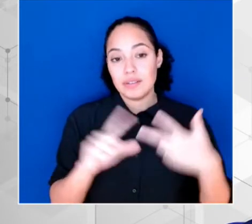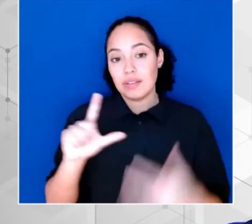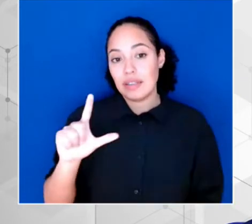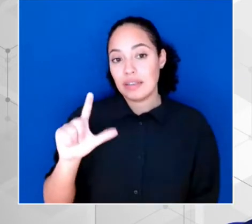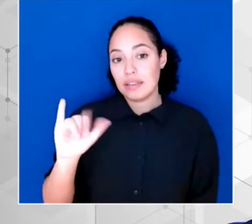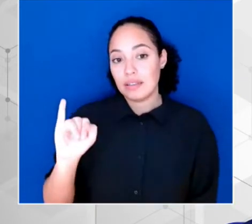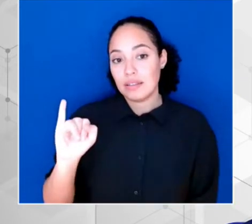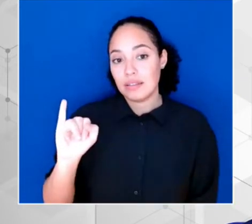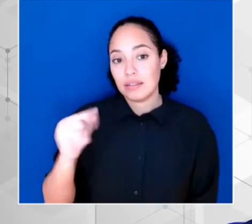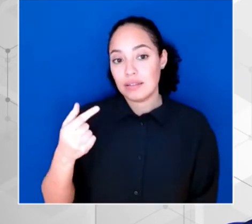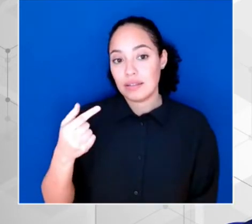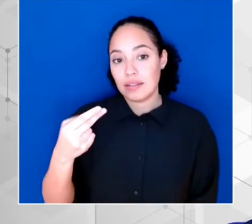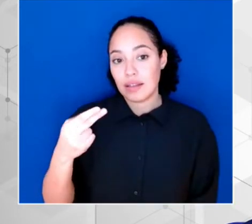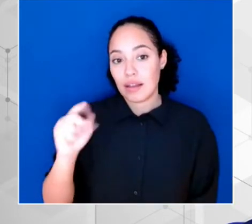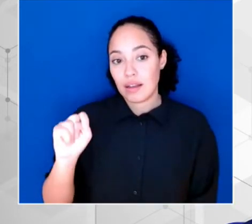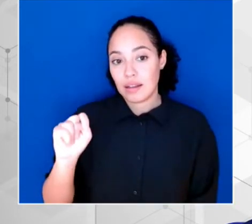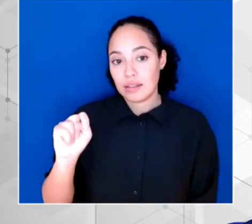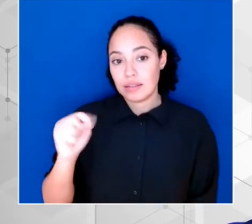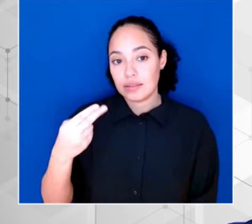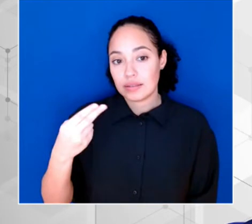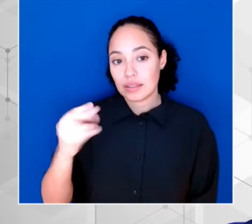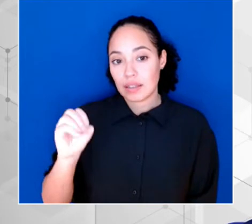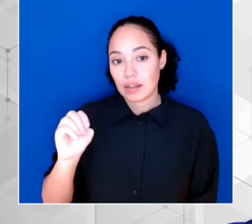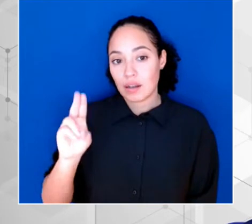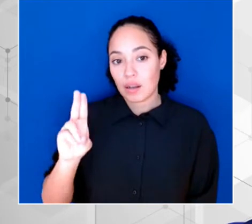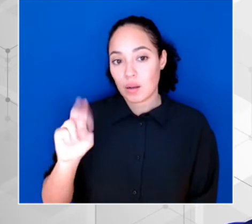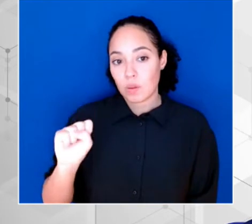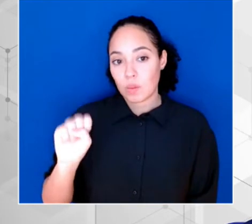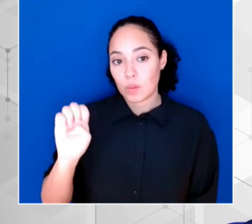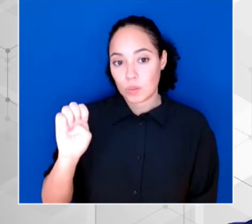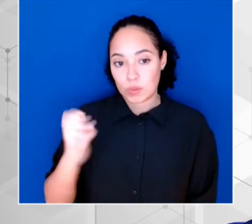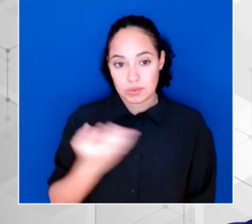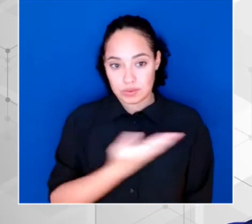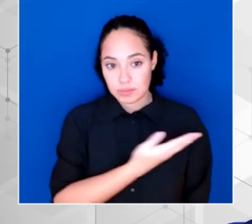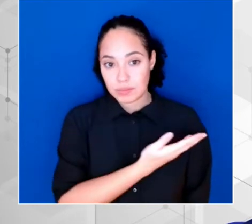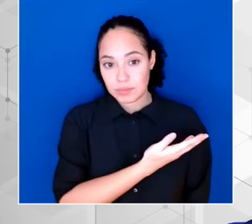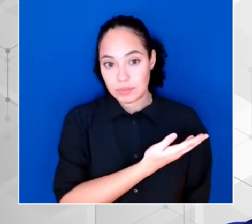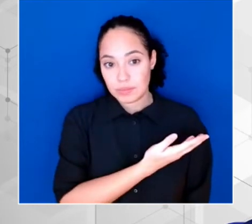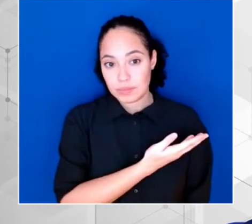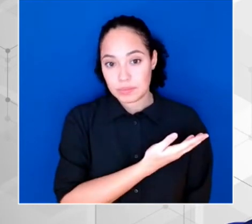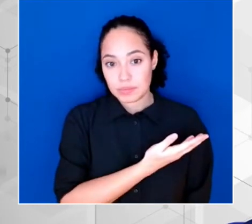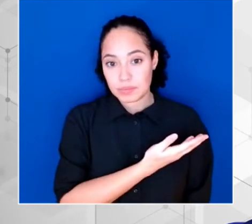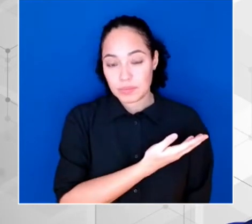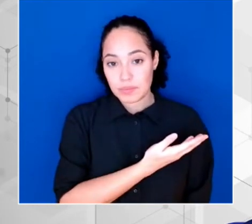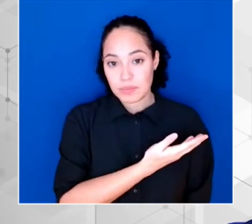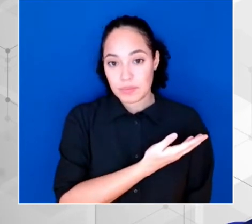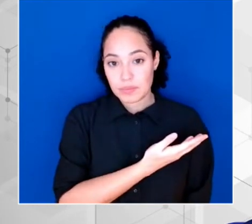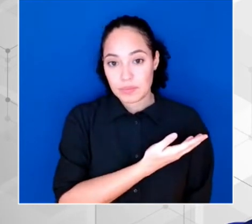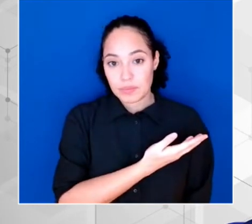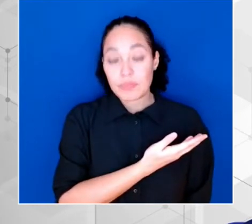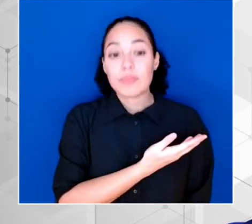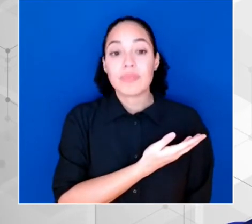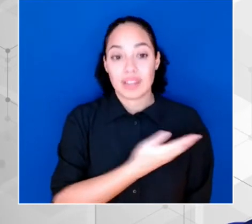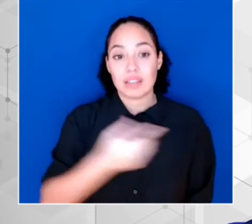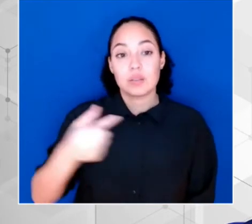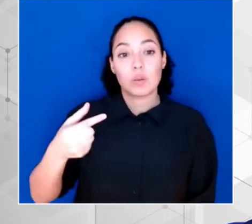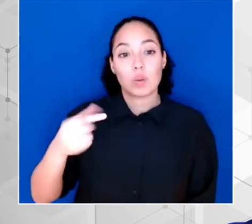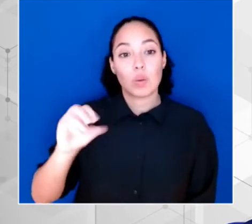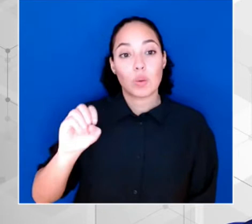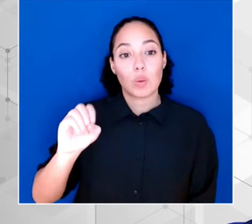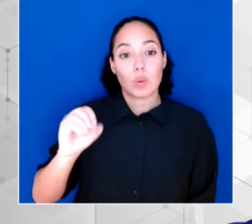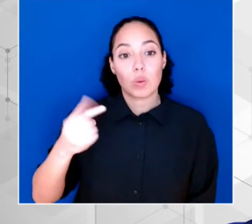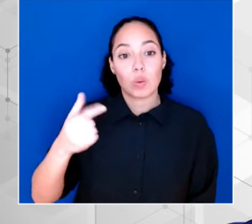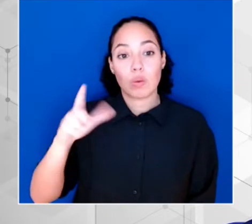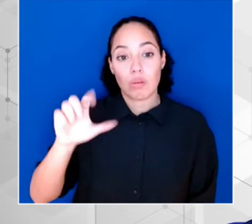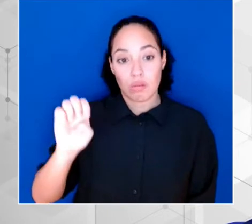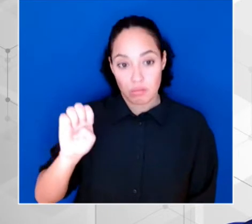every Chrome browser, but you can use it as well in the terminal. So you need to install it globally as the other ones.